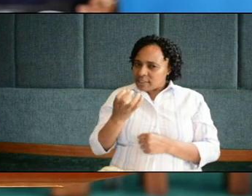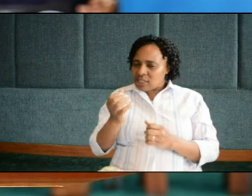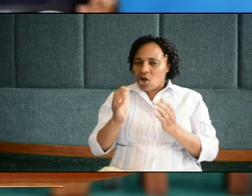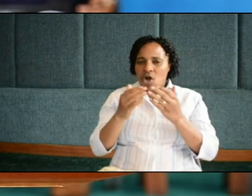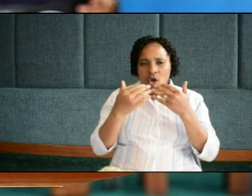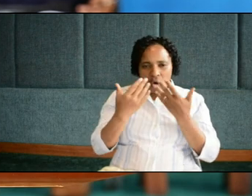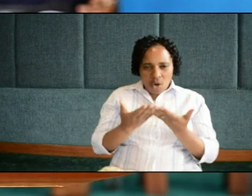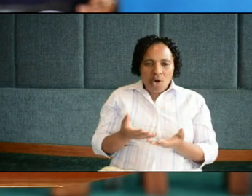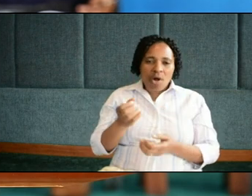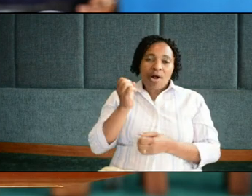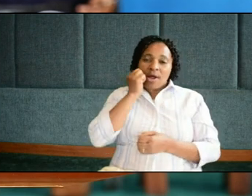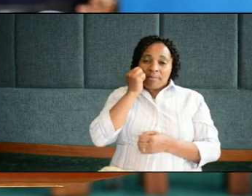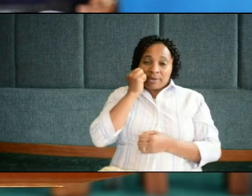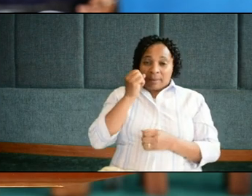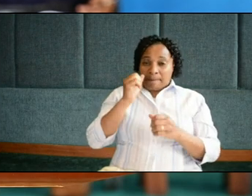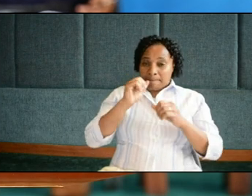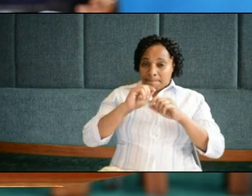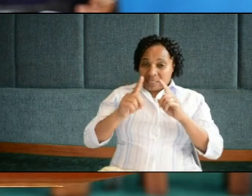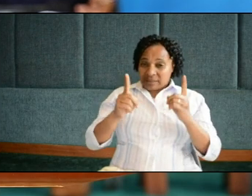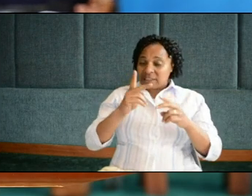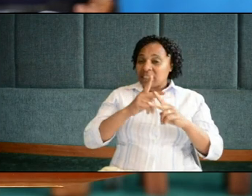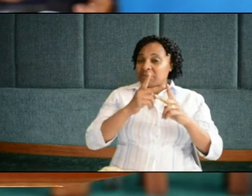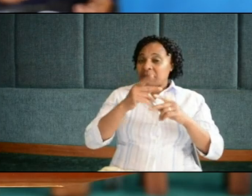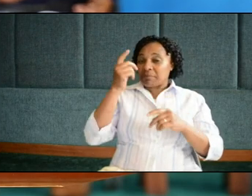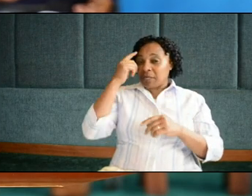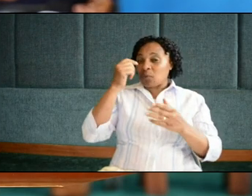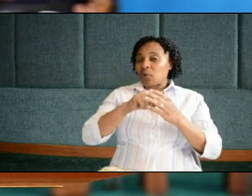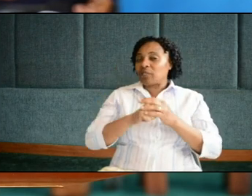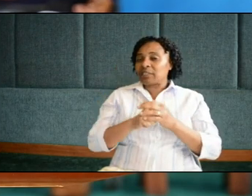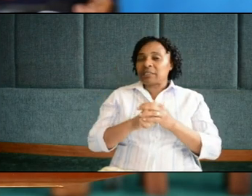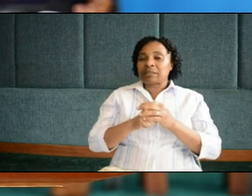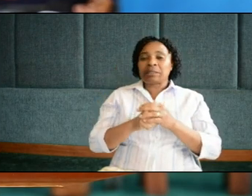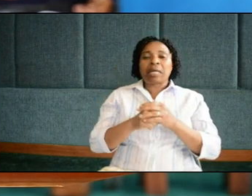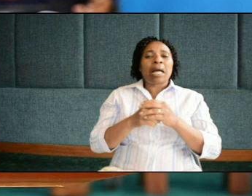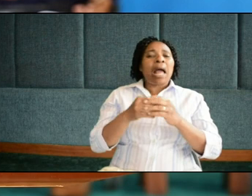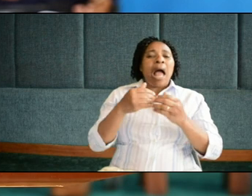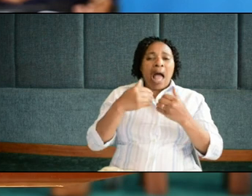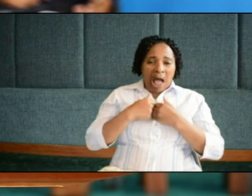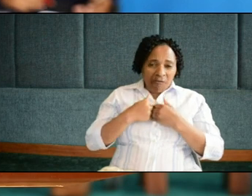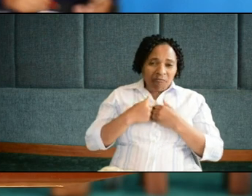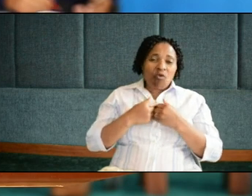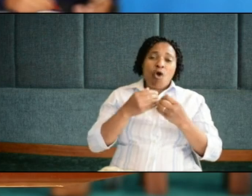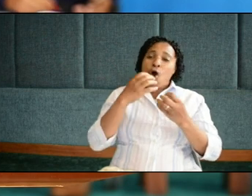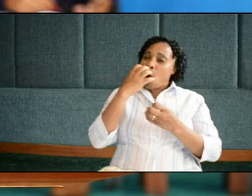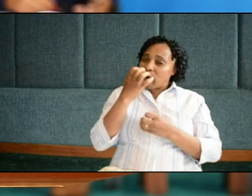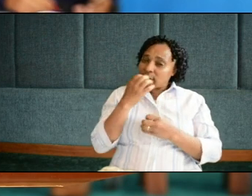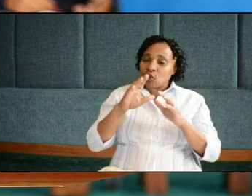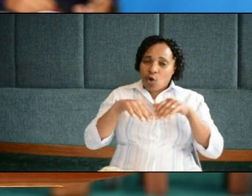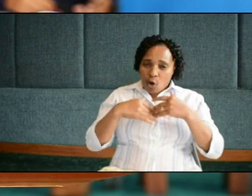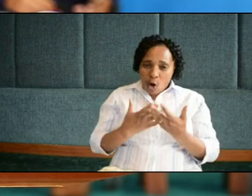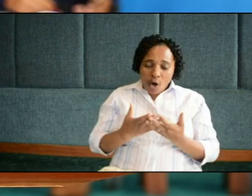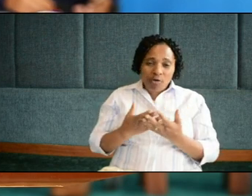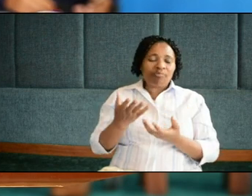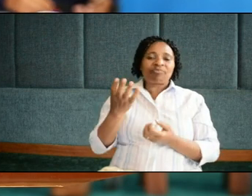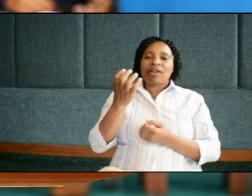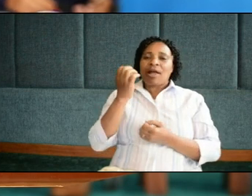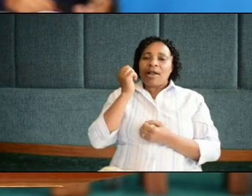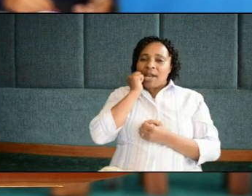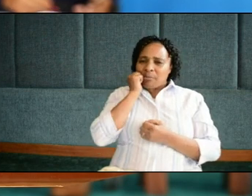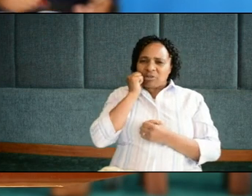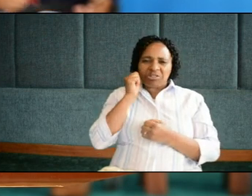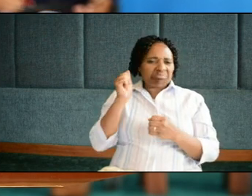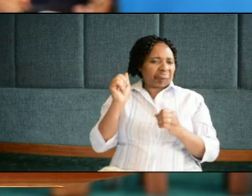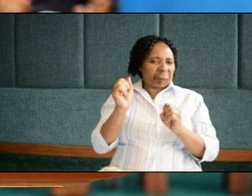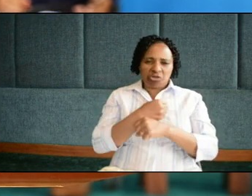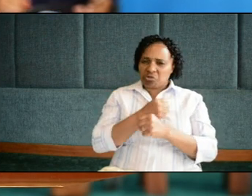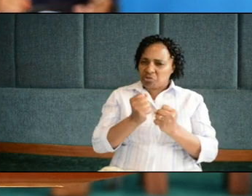lemon. Keep in mind, they were pastors, so they could not afford oranges or lemons. And despite the fact that they couldn't afford it, it